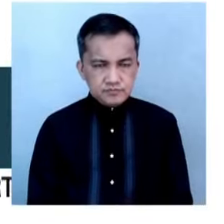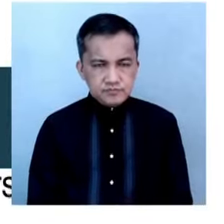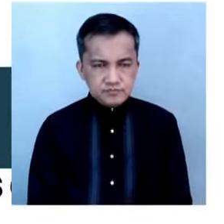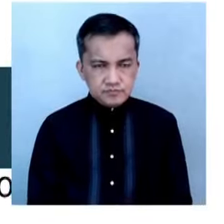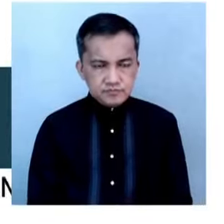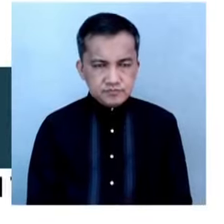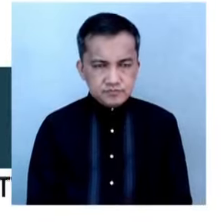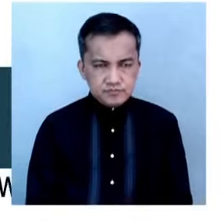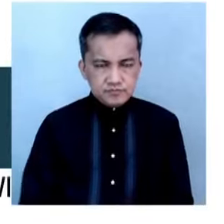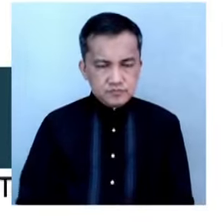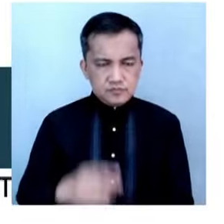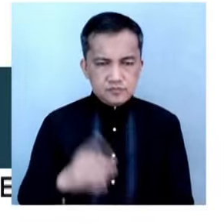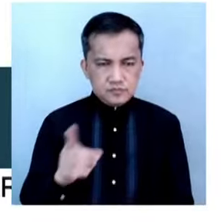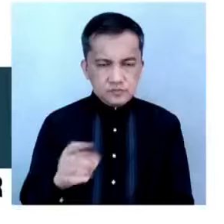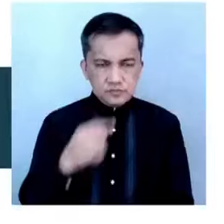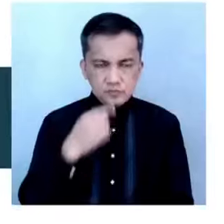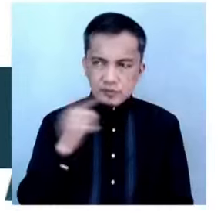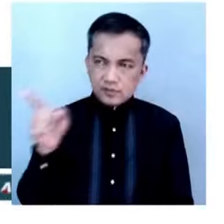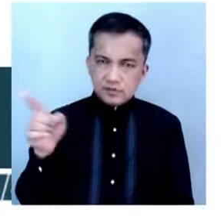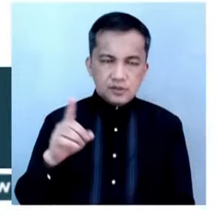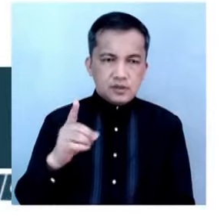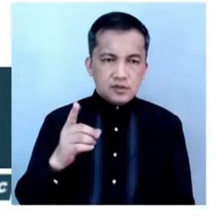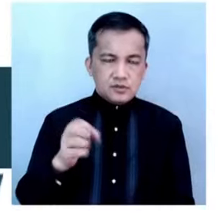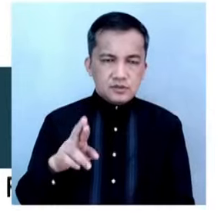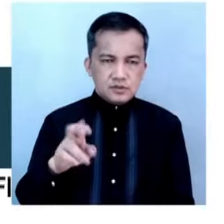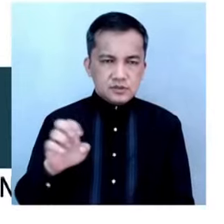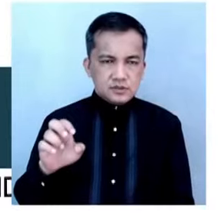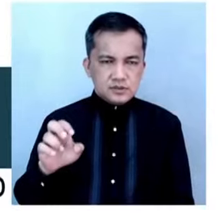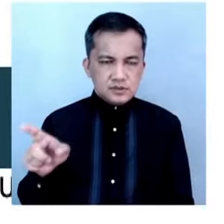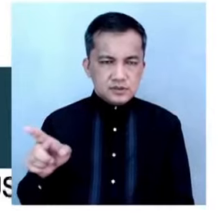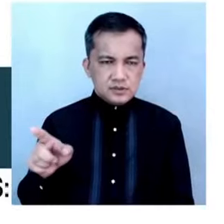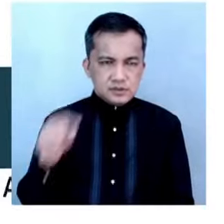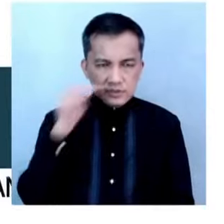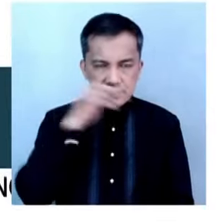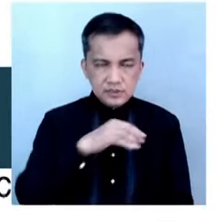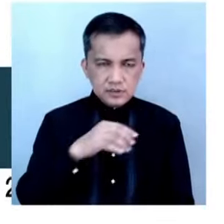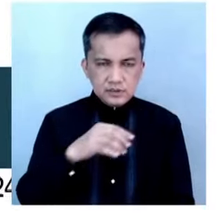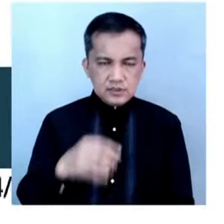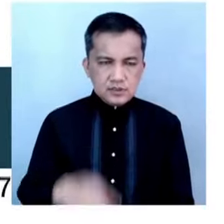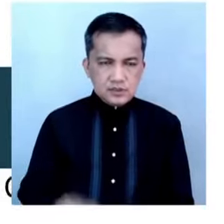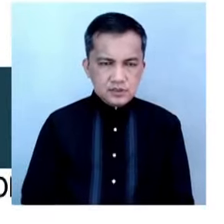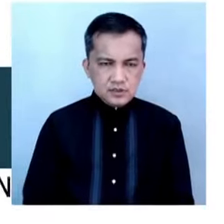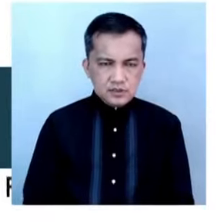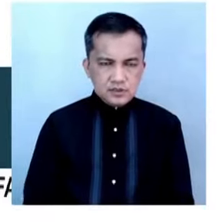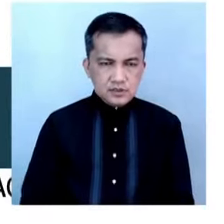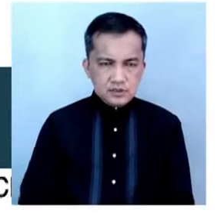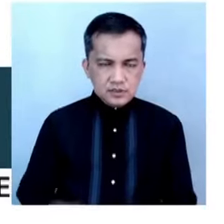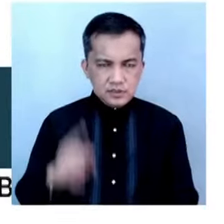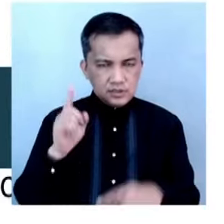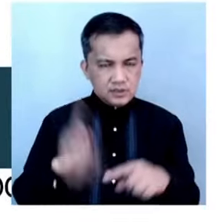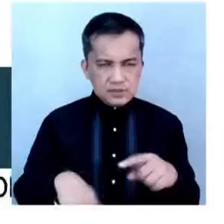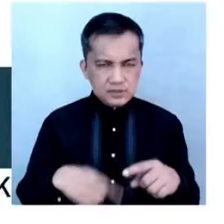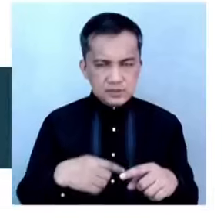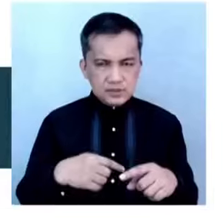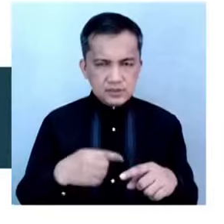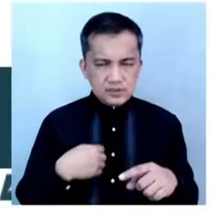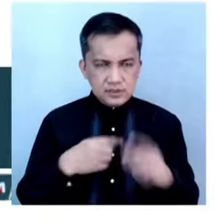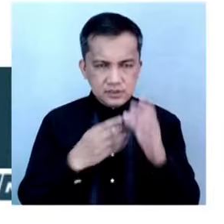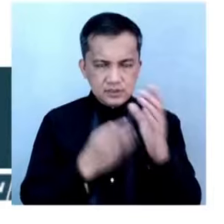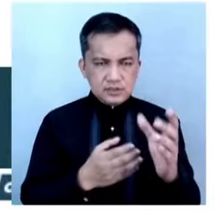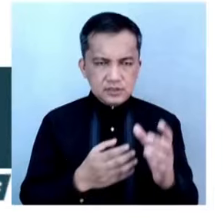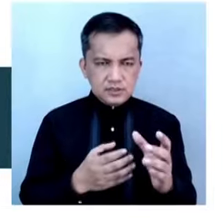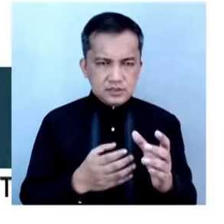Dr. Empiales is lying when he told us that he hasn't gotten, he hasn't gotten any. I cannot comment on that, ma'am. I think it's better